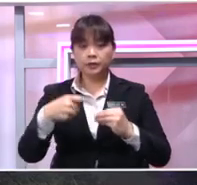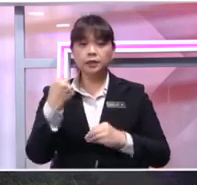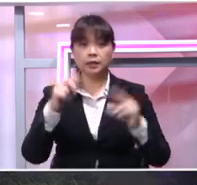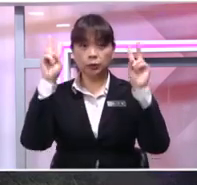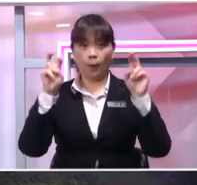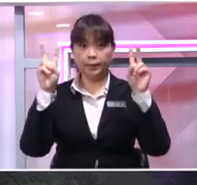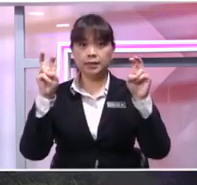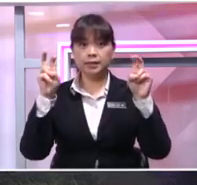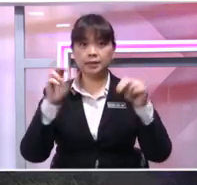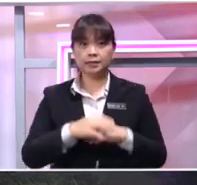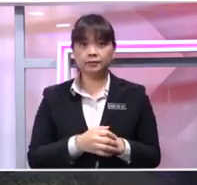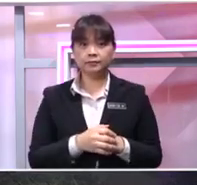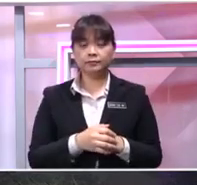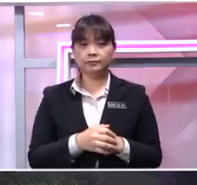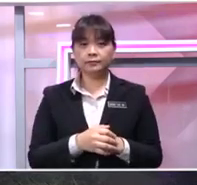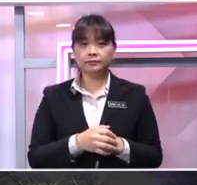topic.